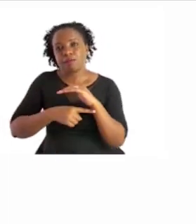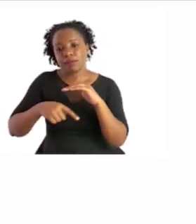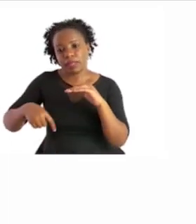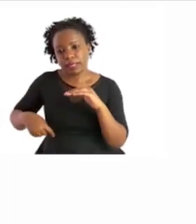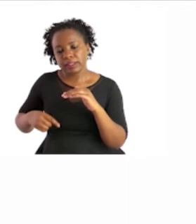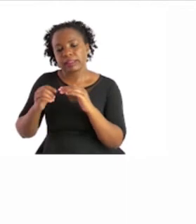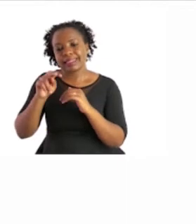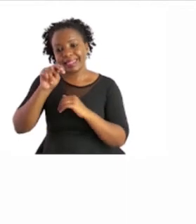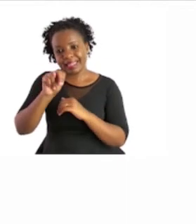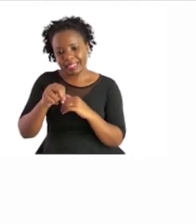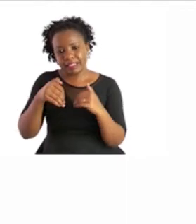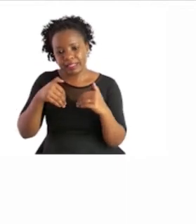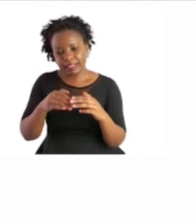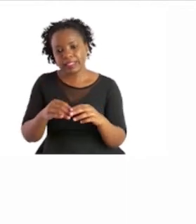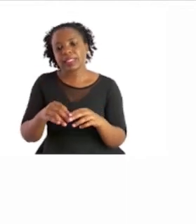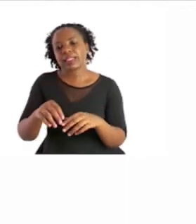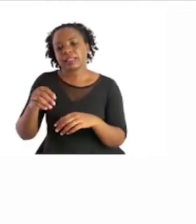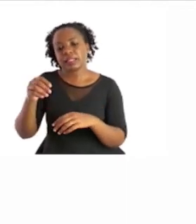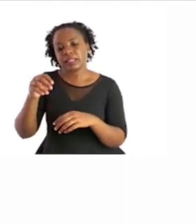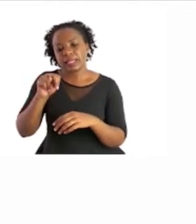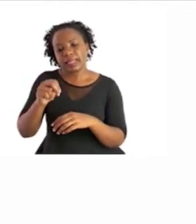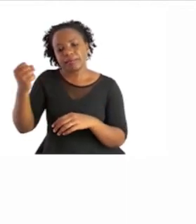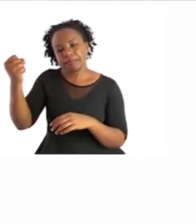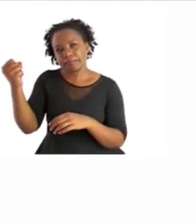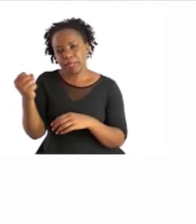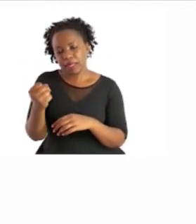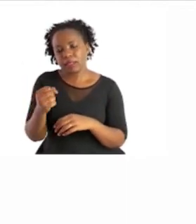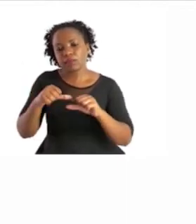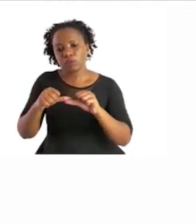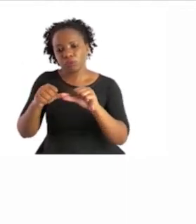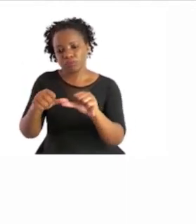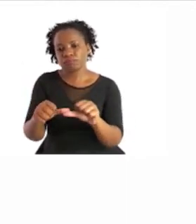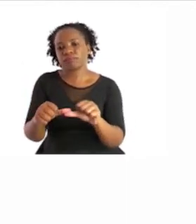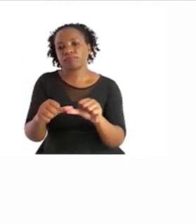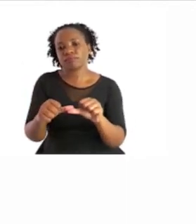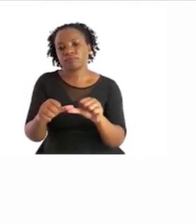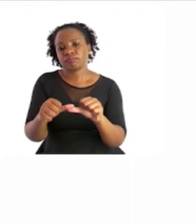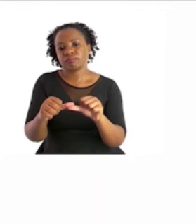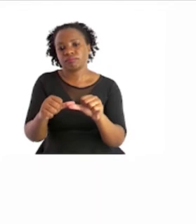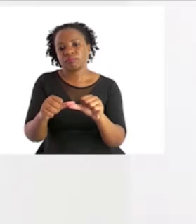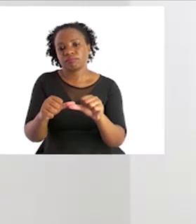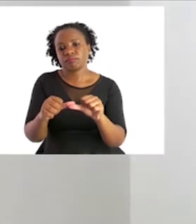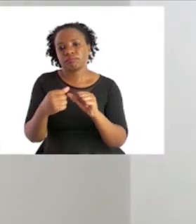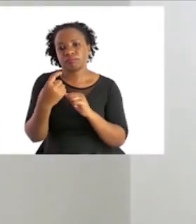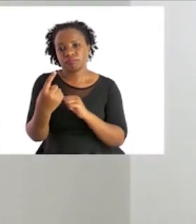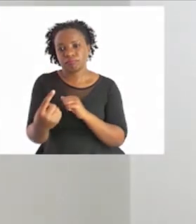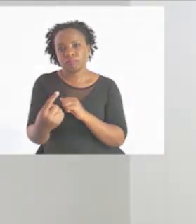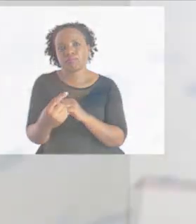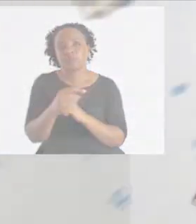letter, Namibia. So do the rest by writing common and proper